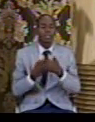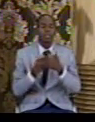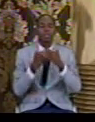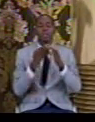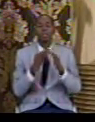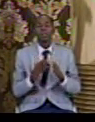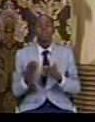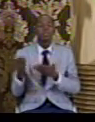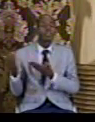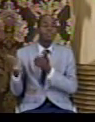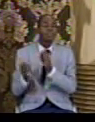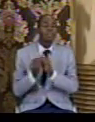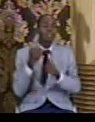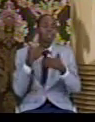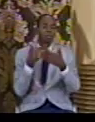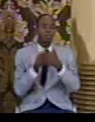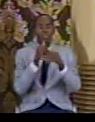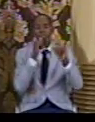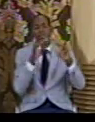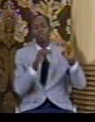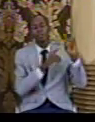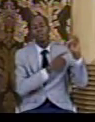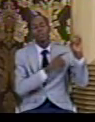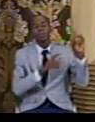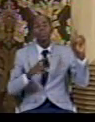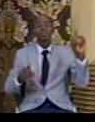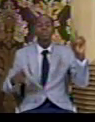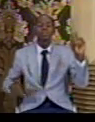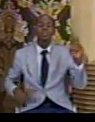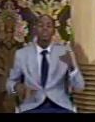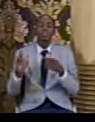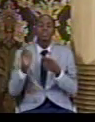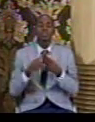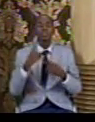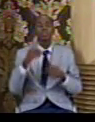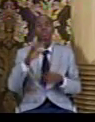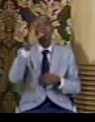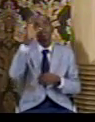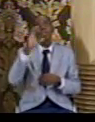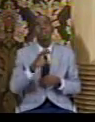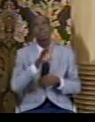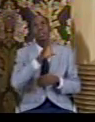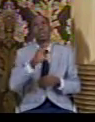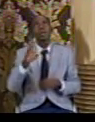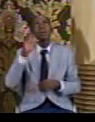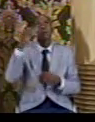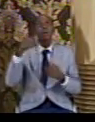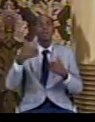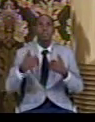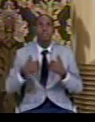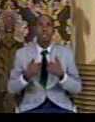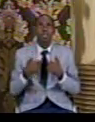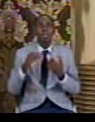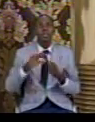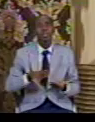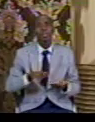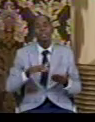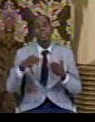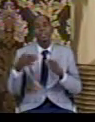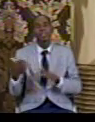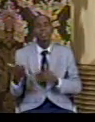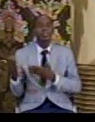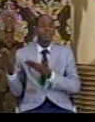nearer. Oh, nearer, blessed Lord, to the cross where thou hast